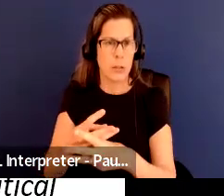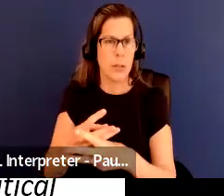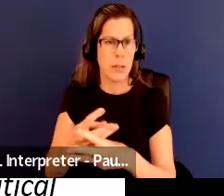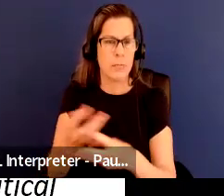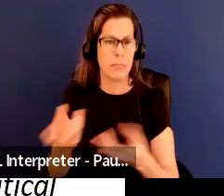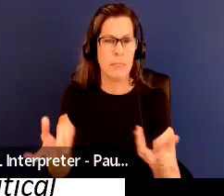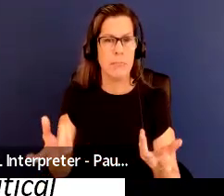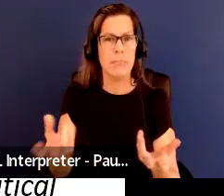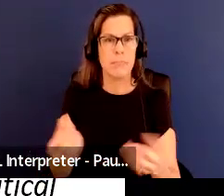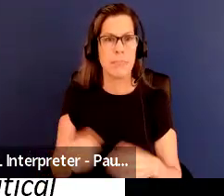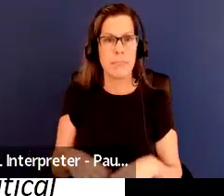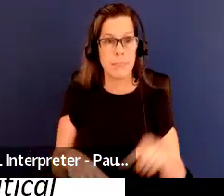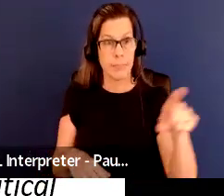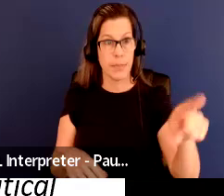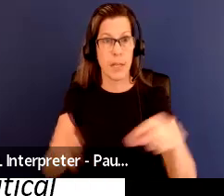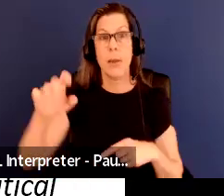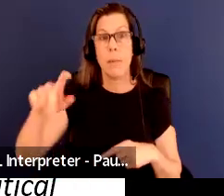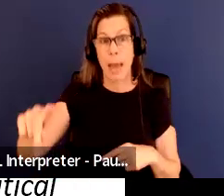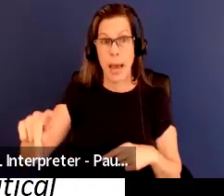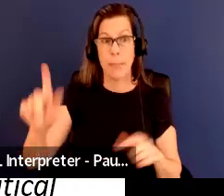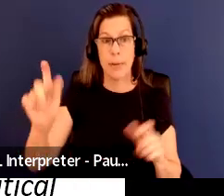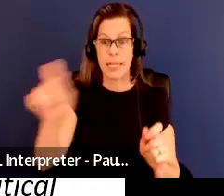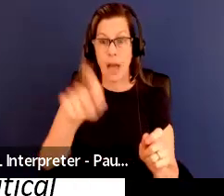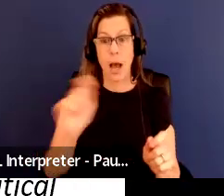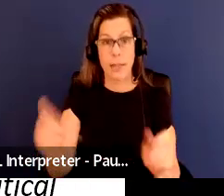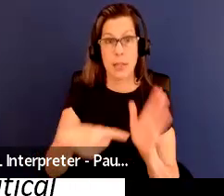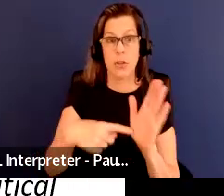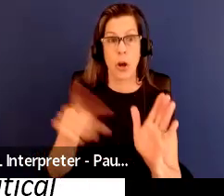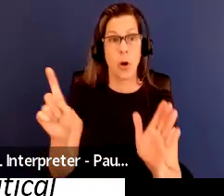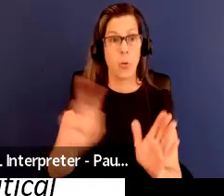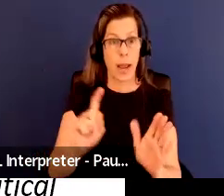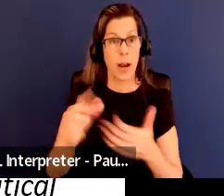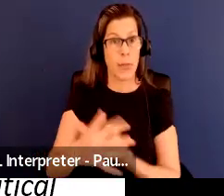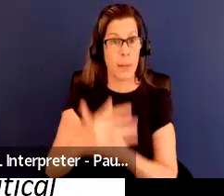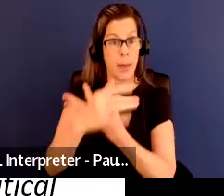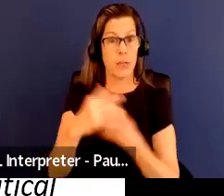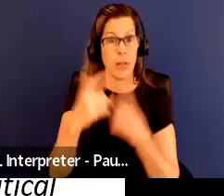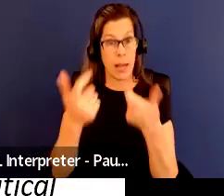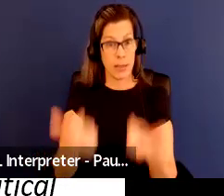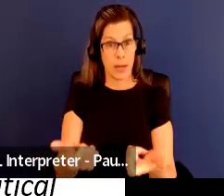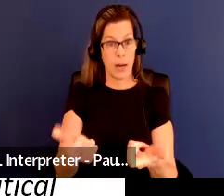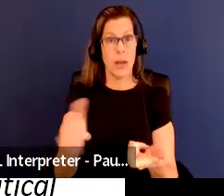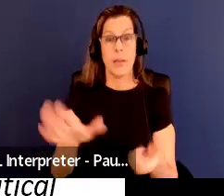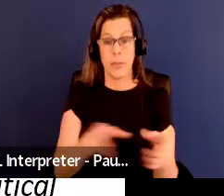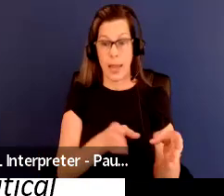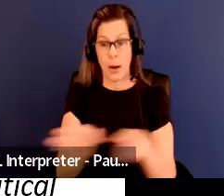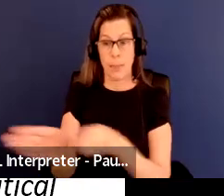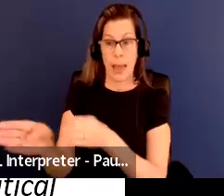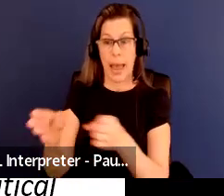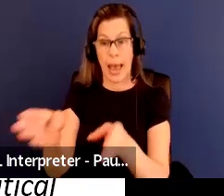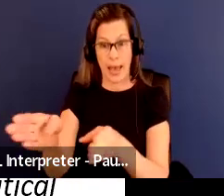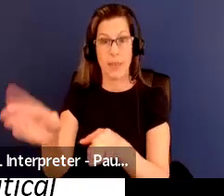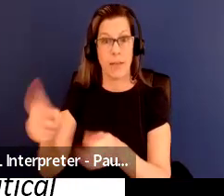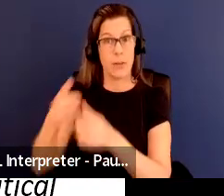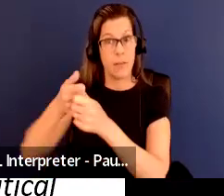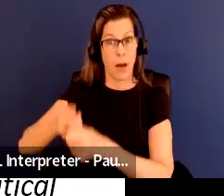On the map, the dots represent where monarch butterflies have been observed and the migration path they need to take to return home to